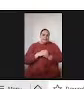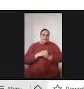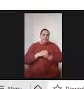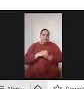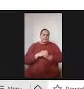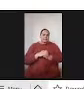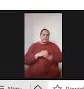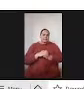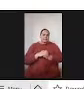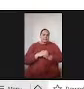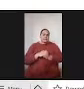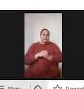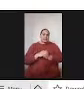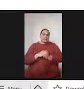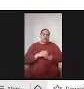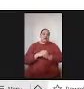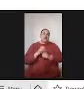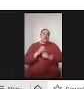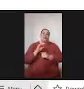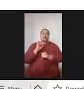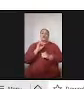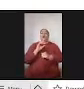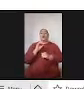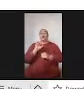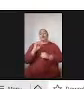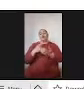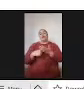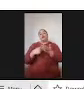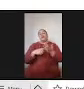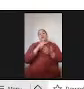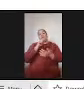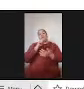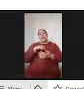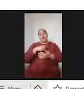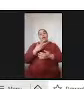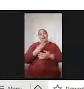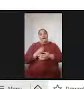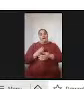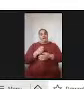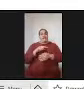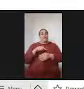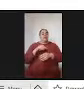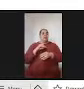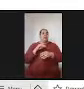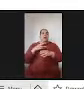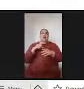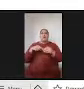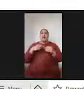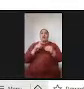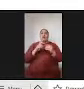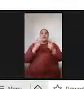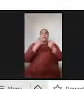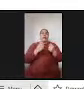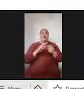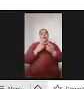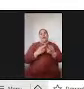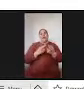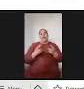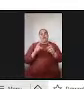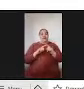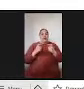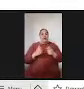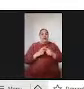The discussion that we could possibly have is on budgets and resources to committees, but the